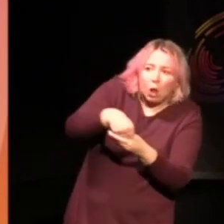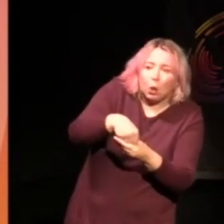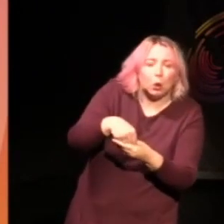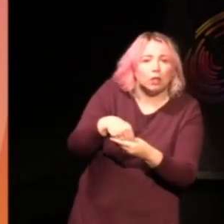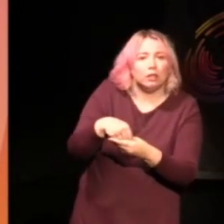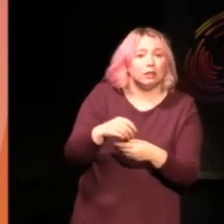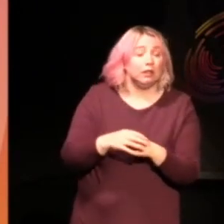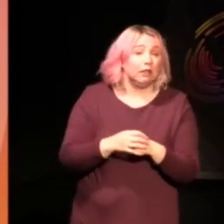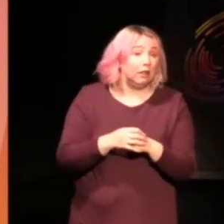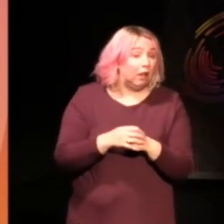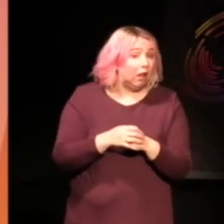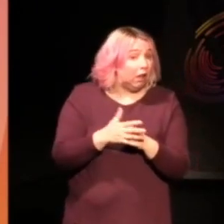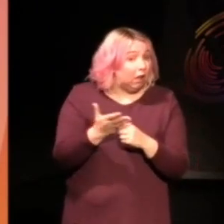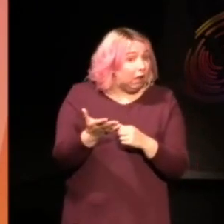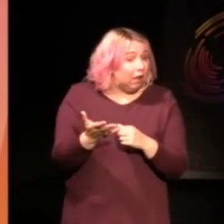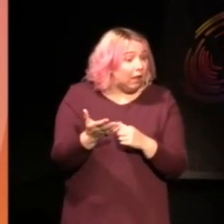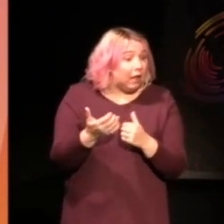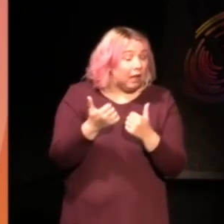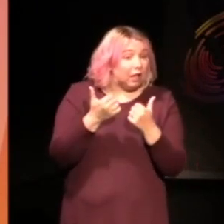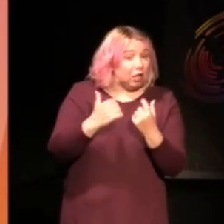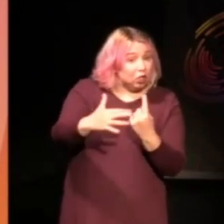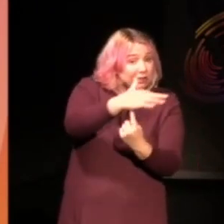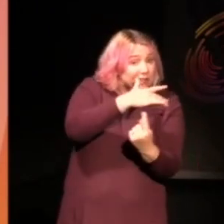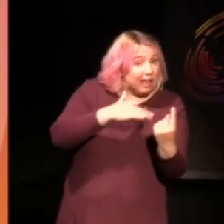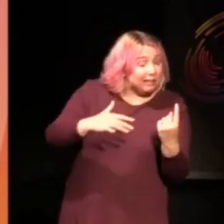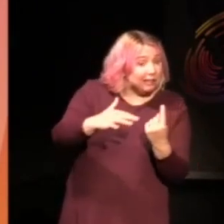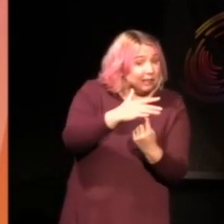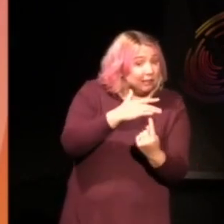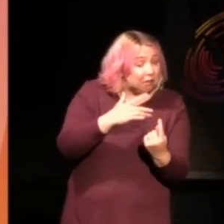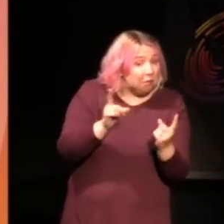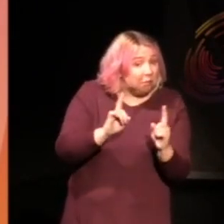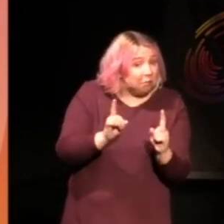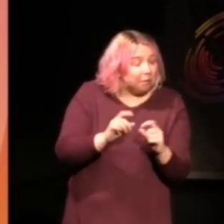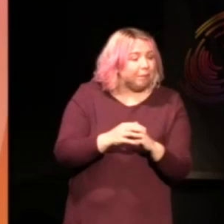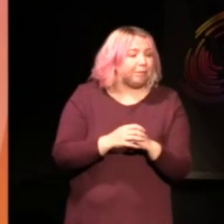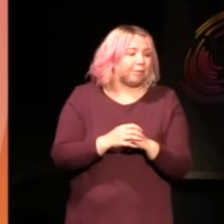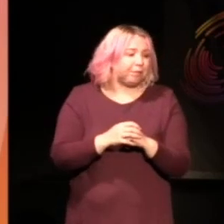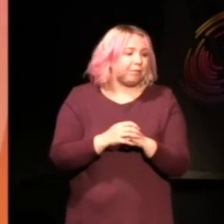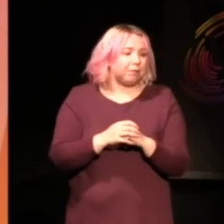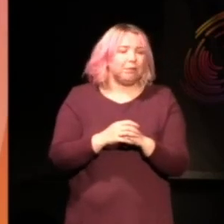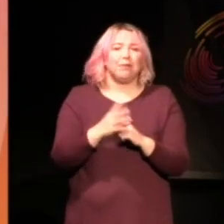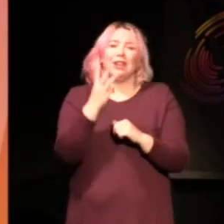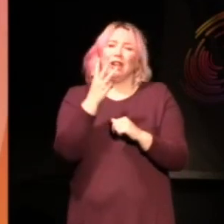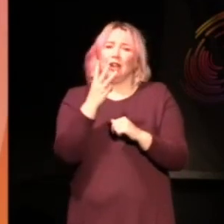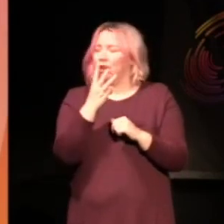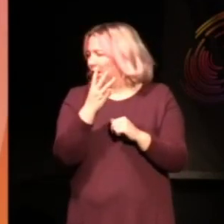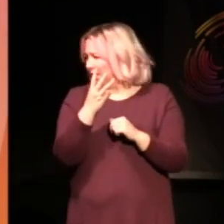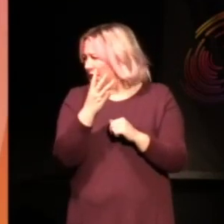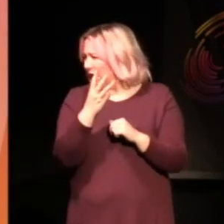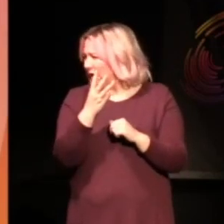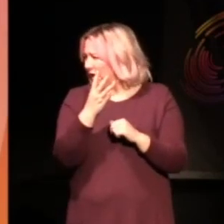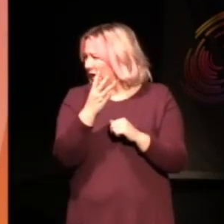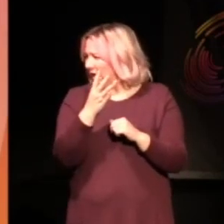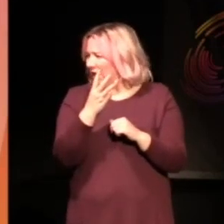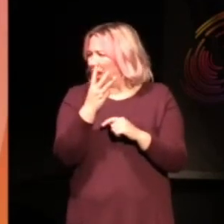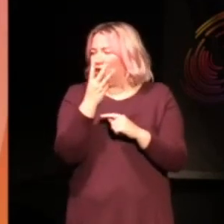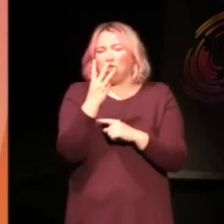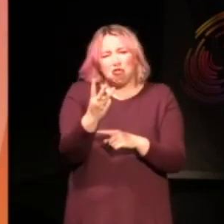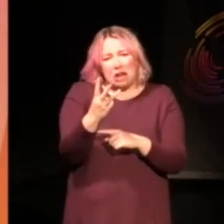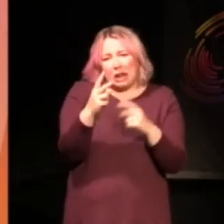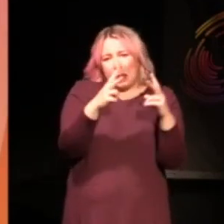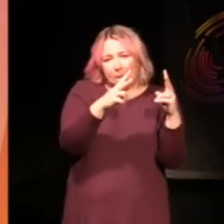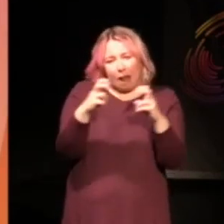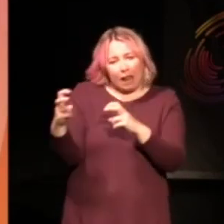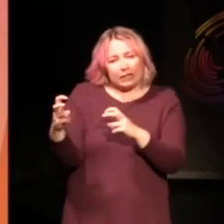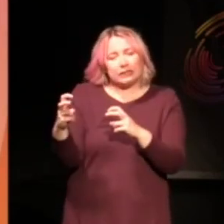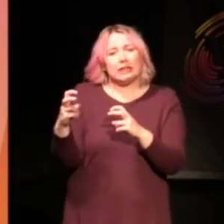good society was in relationship to your... Yes, the Flea Palace, I really appreciate that. I didn't think of the Flea